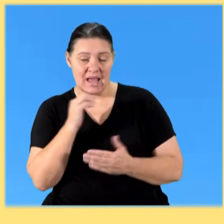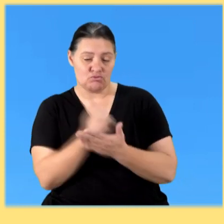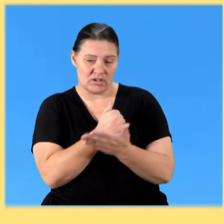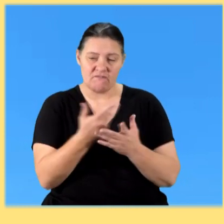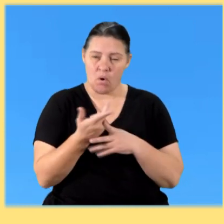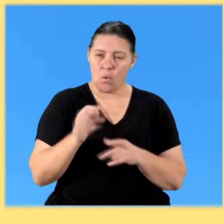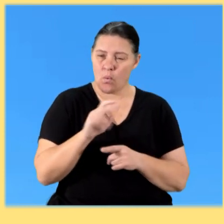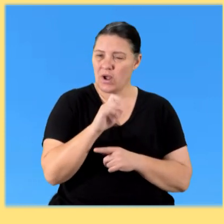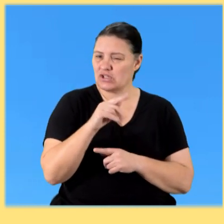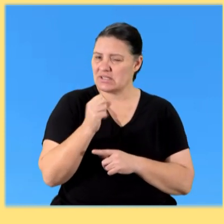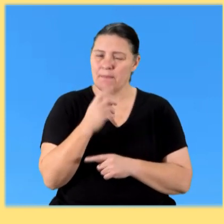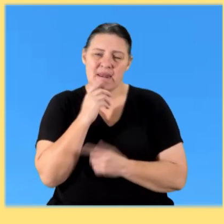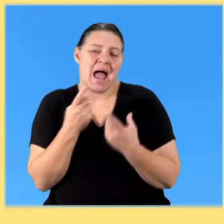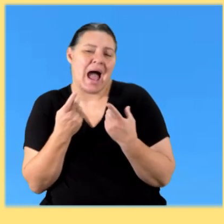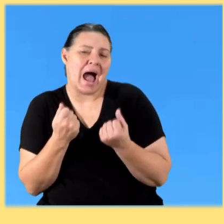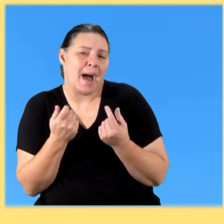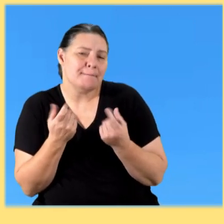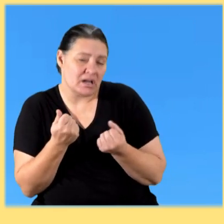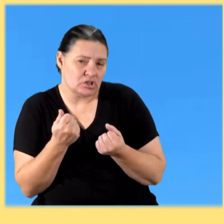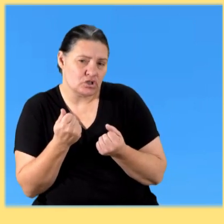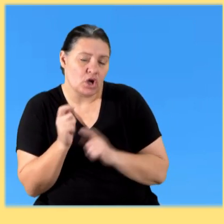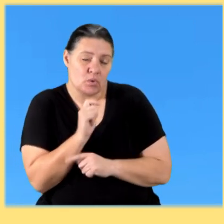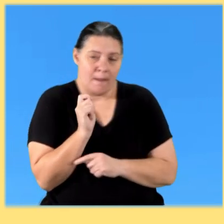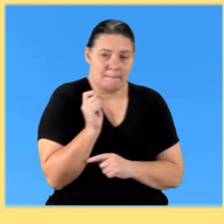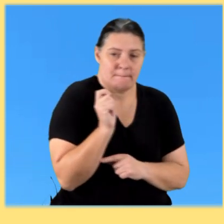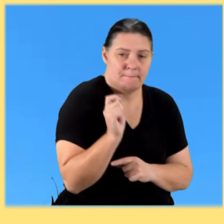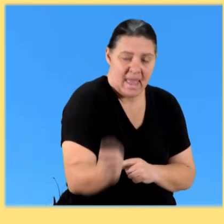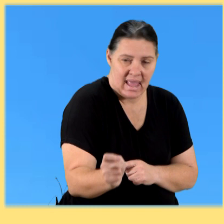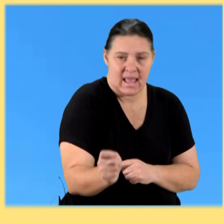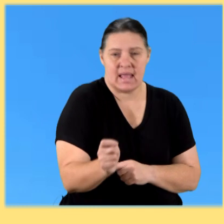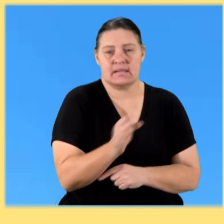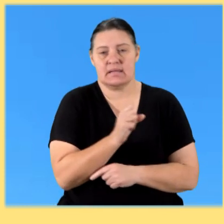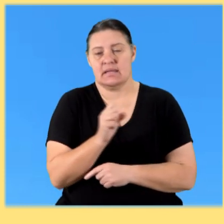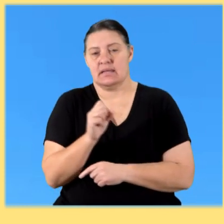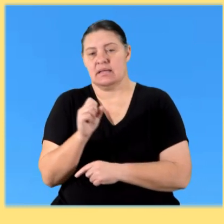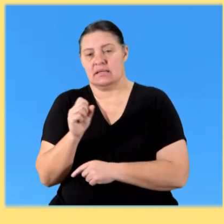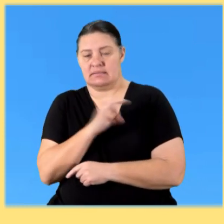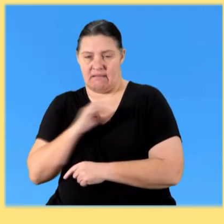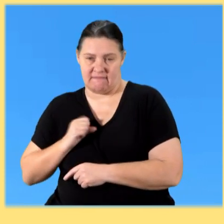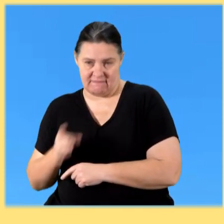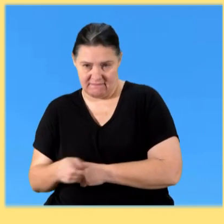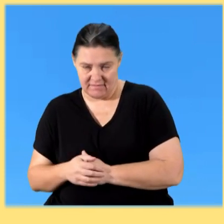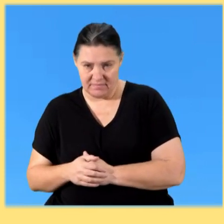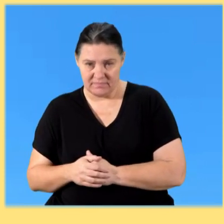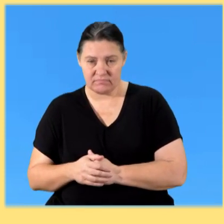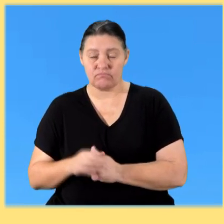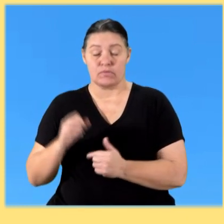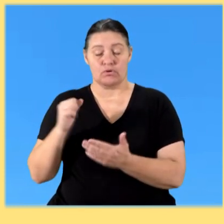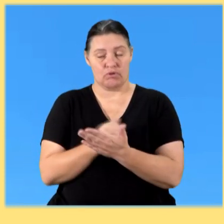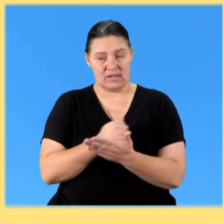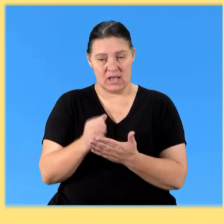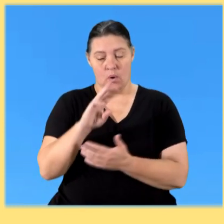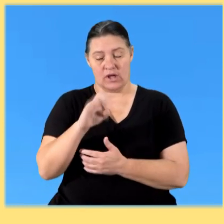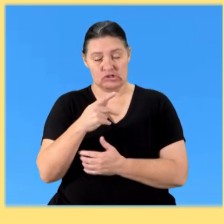about the creditors for wages, we're talking about the amount that is due to be paid to the employees. So from the name creditors